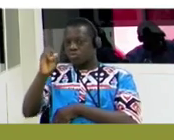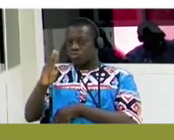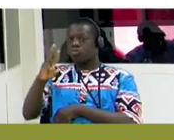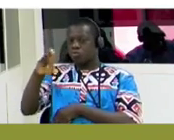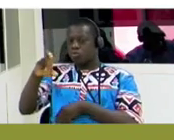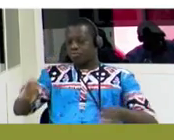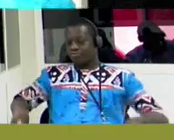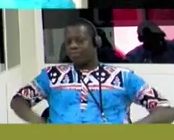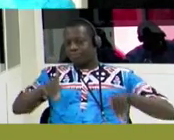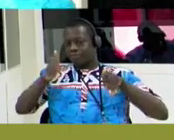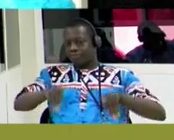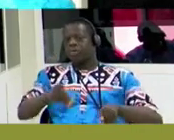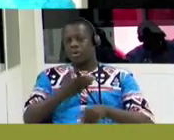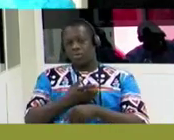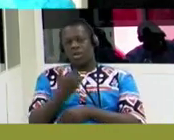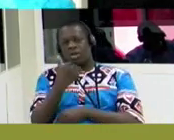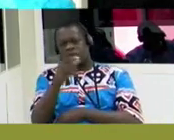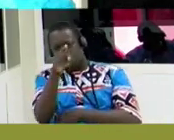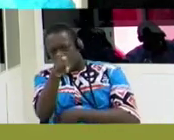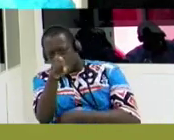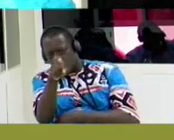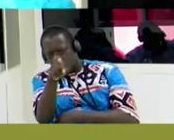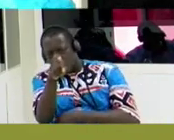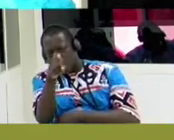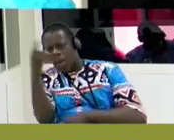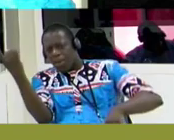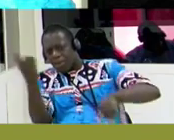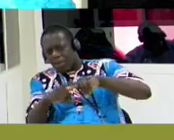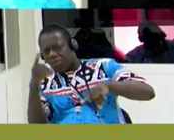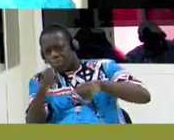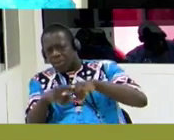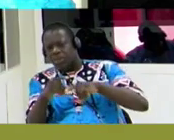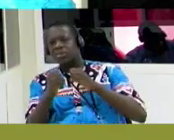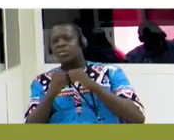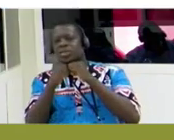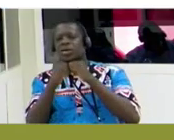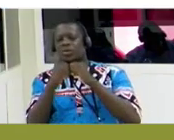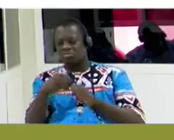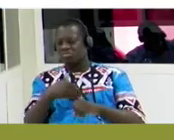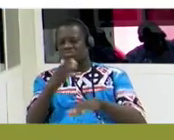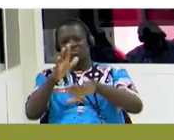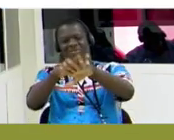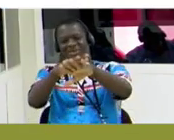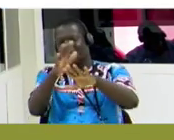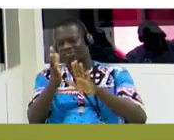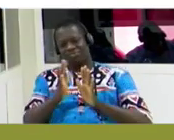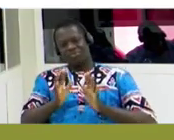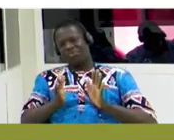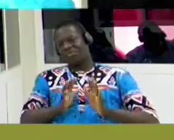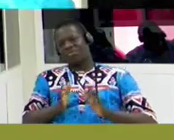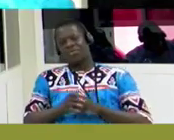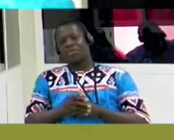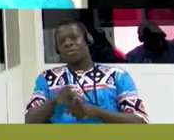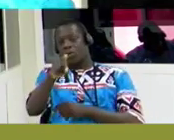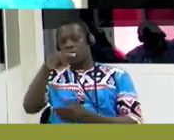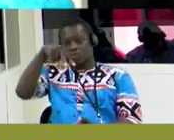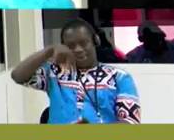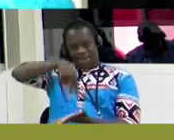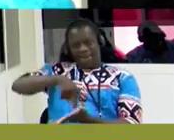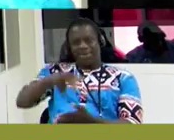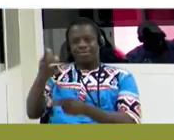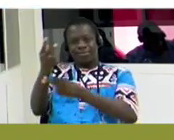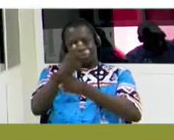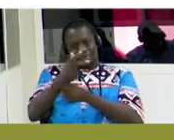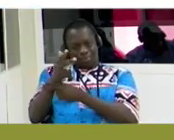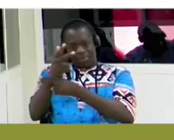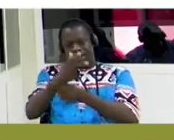Did you beat Sana Sabali? No, I didn't touch Sana. But you stood guard? Yeah, I stood